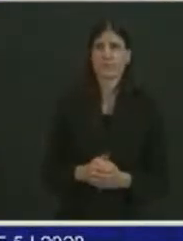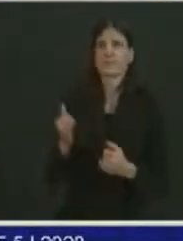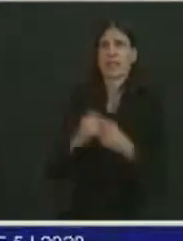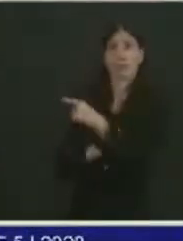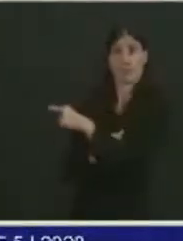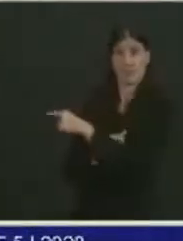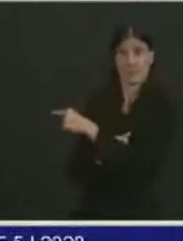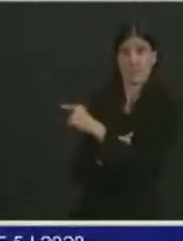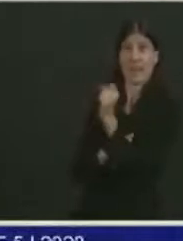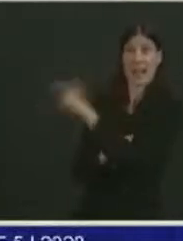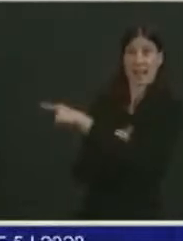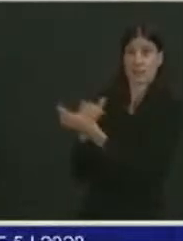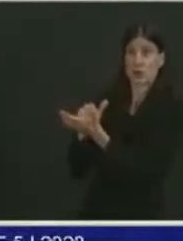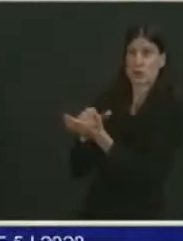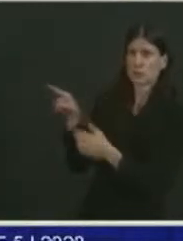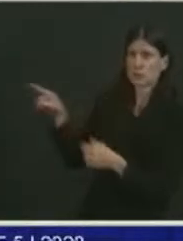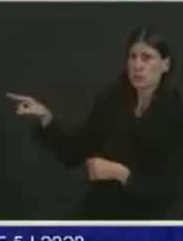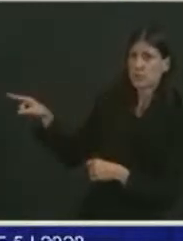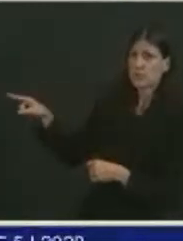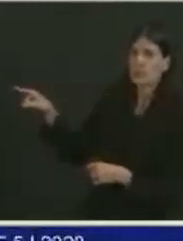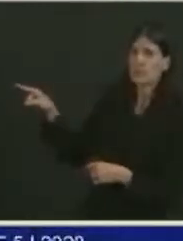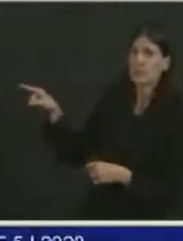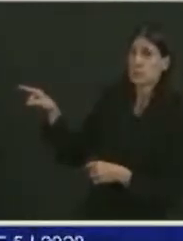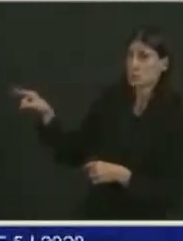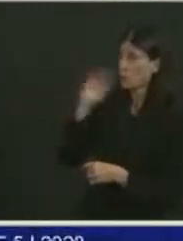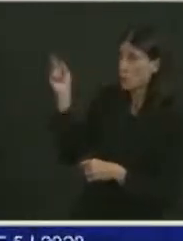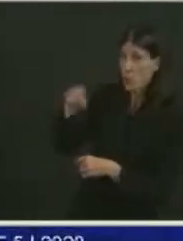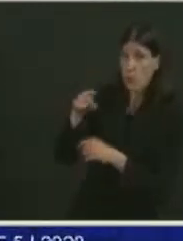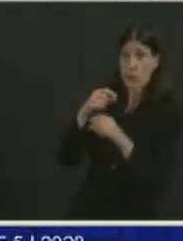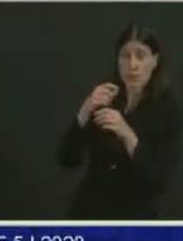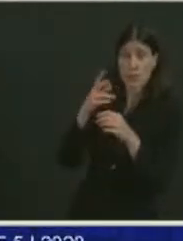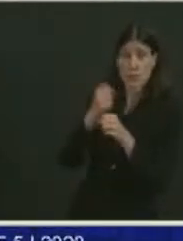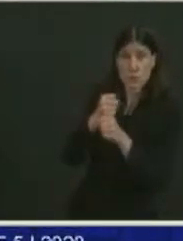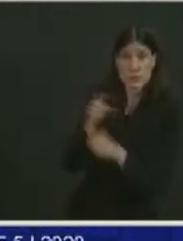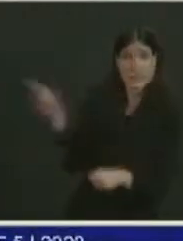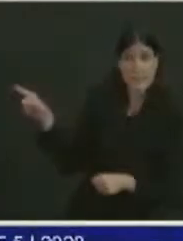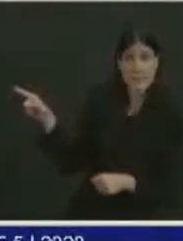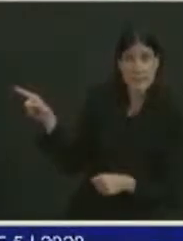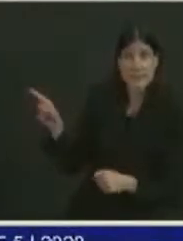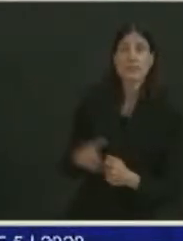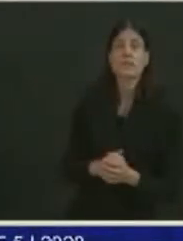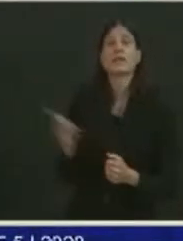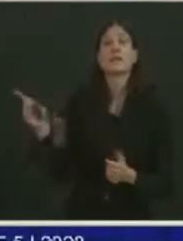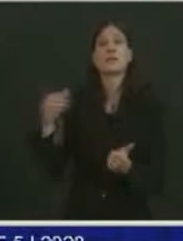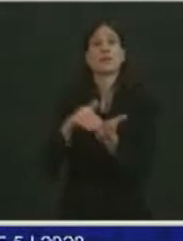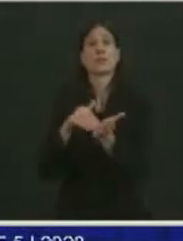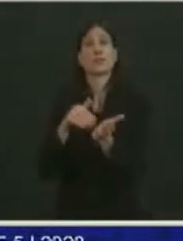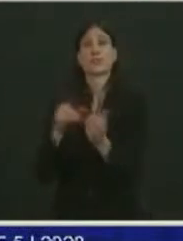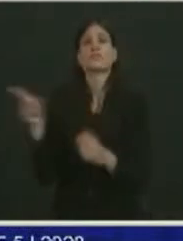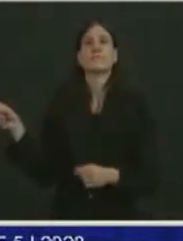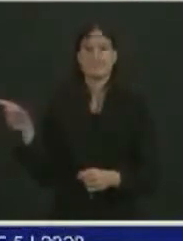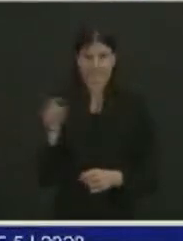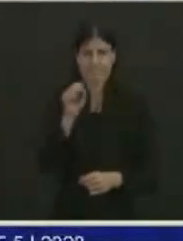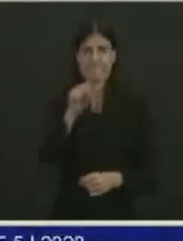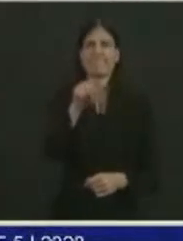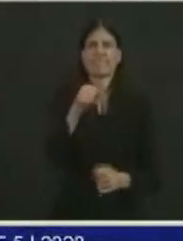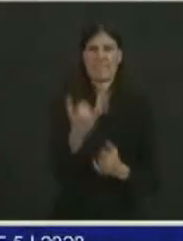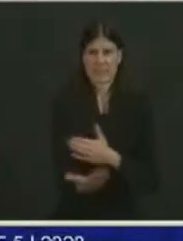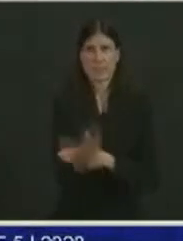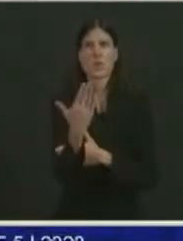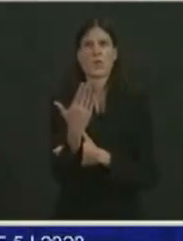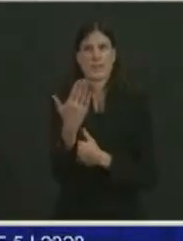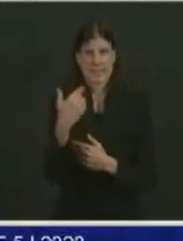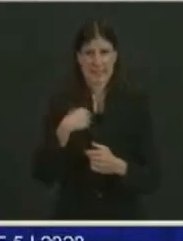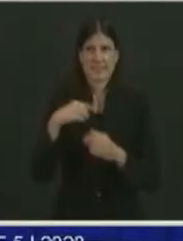thought on, that was certainly extraordinary this morning, Black Lives Matter, partnership with the governor. What's the message that you're going